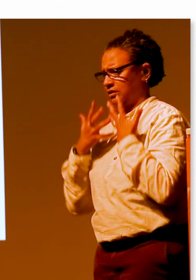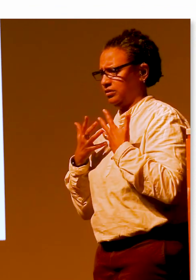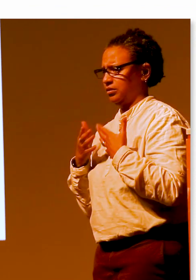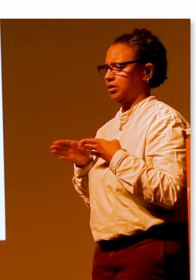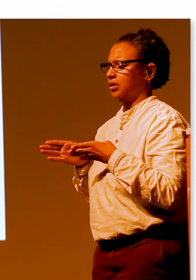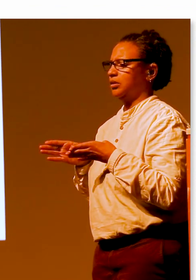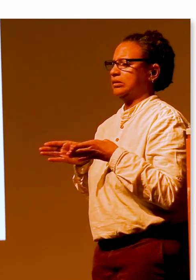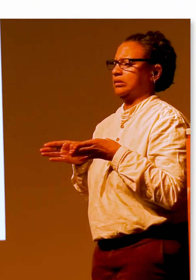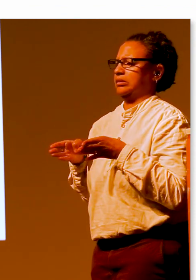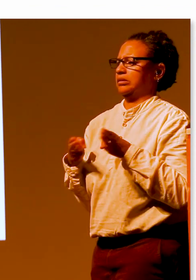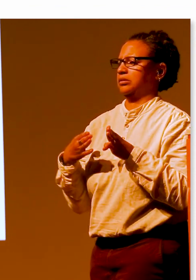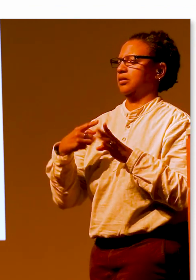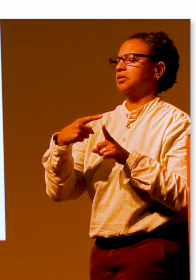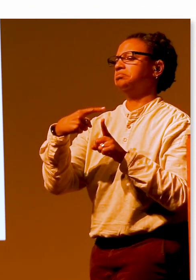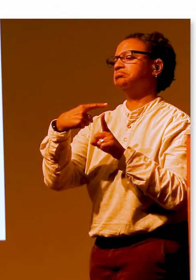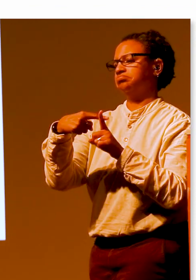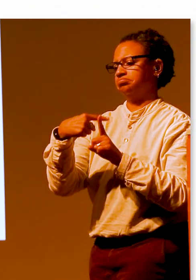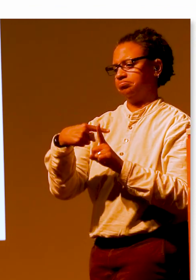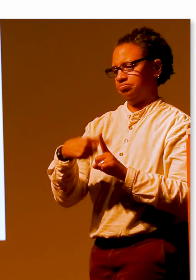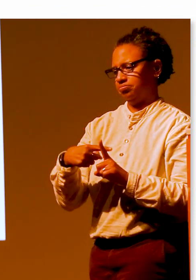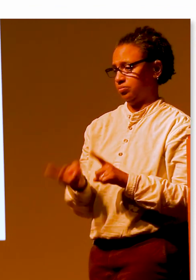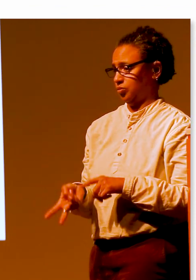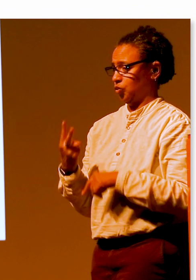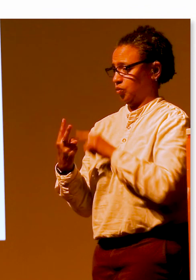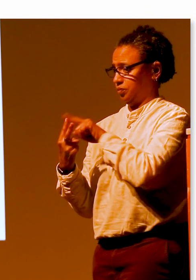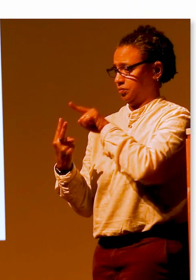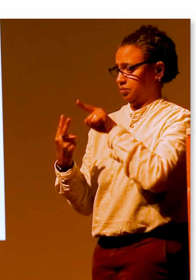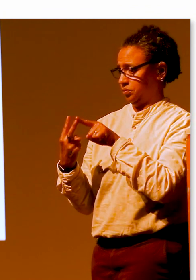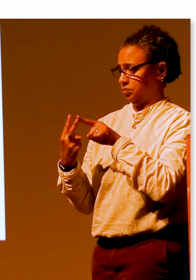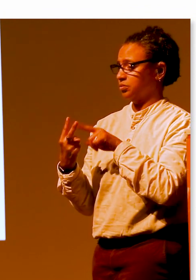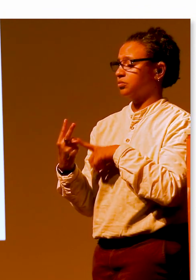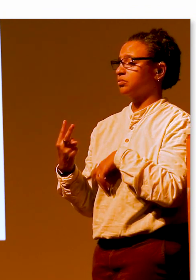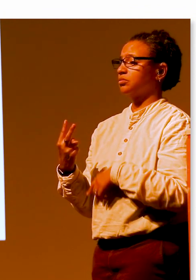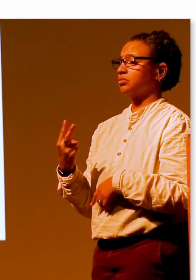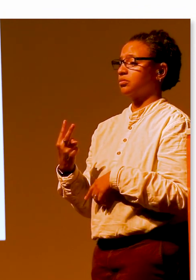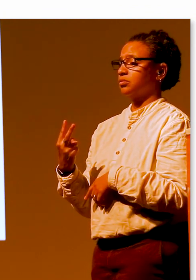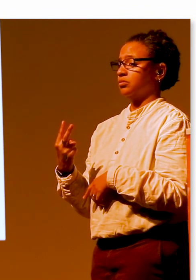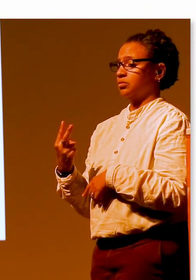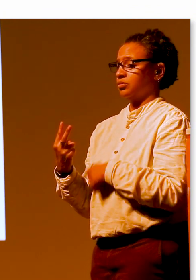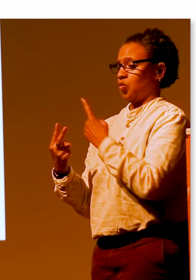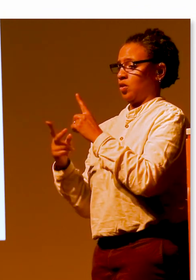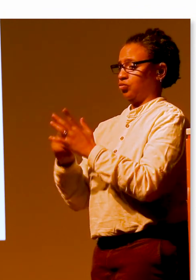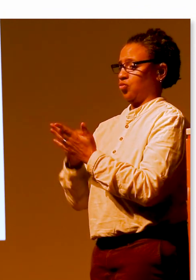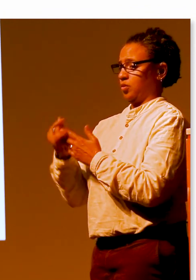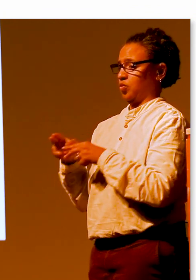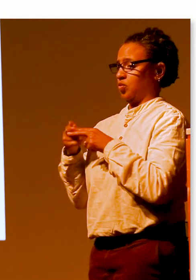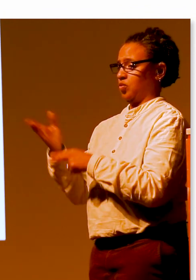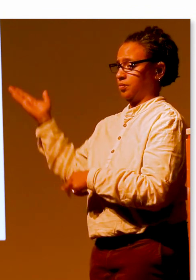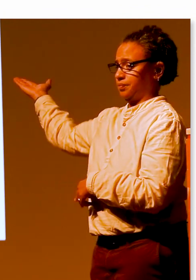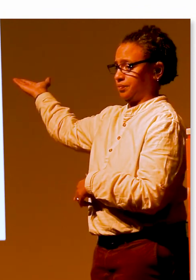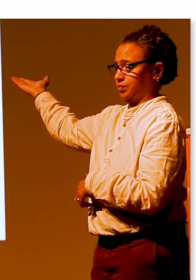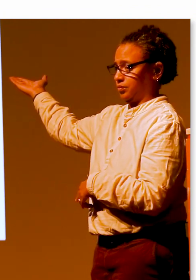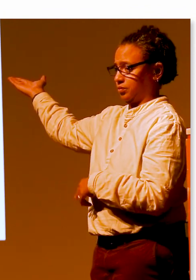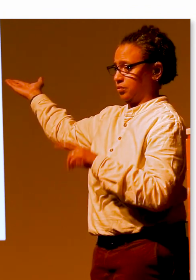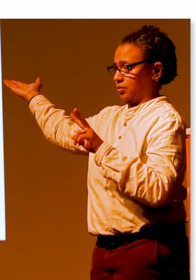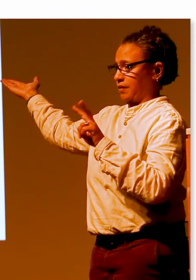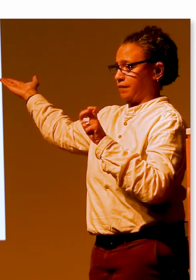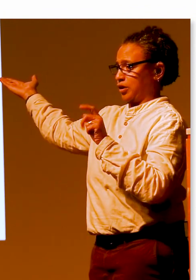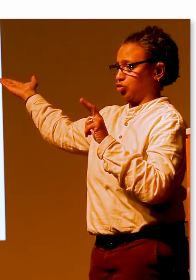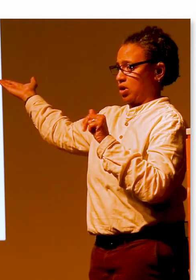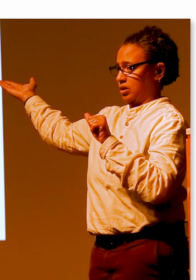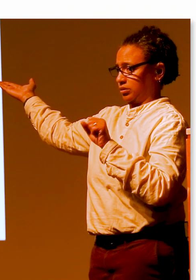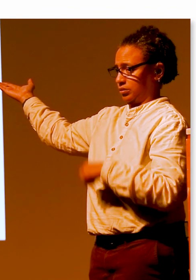remained really particularly inspired by. The first is a project called Veteranas Enrucas, which was founded